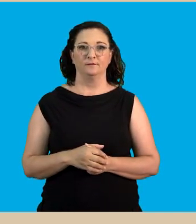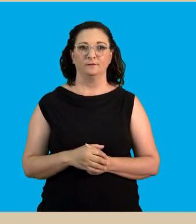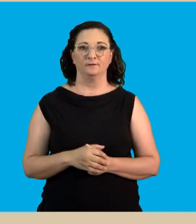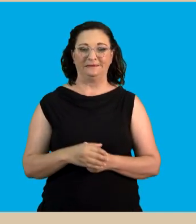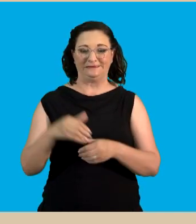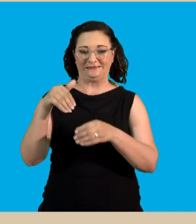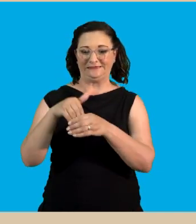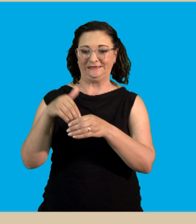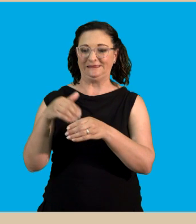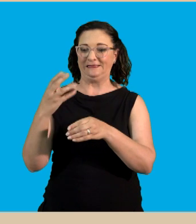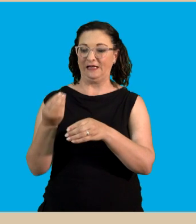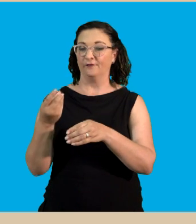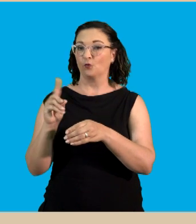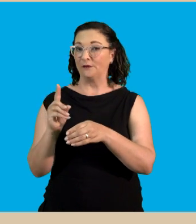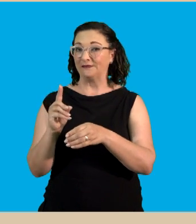ice